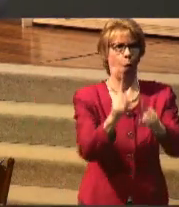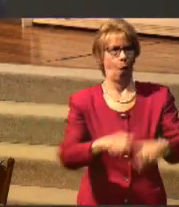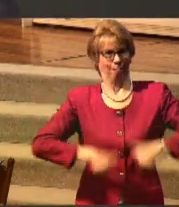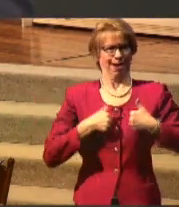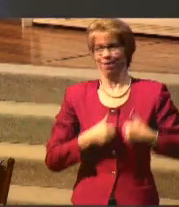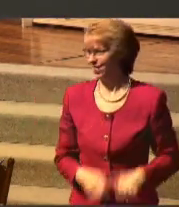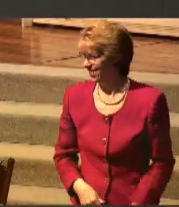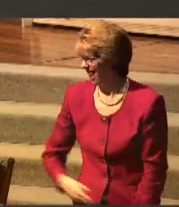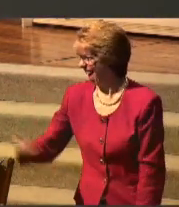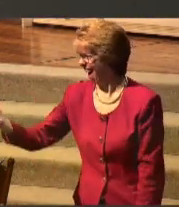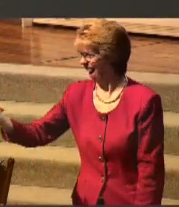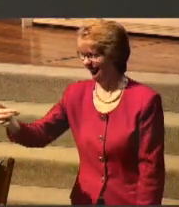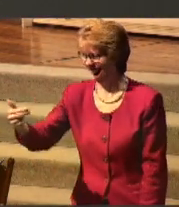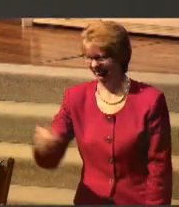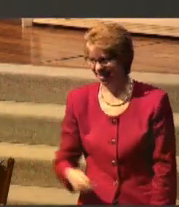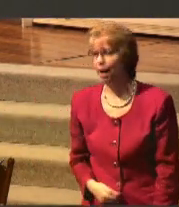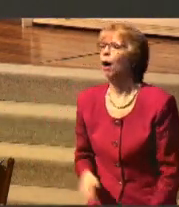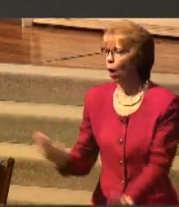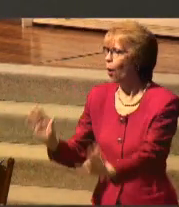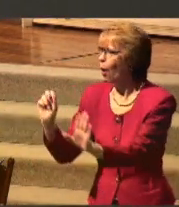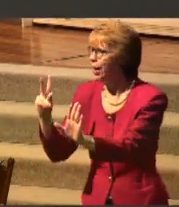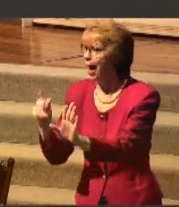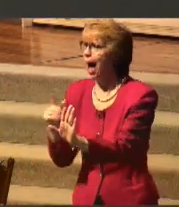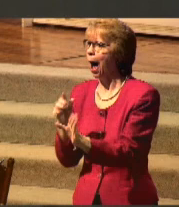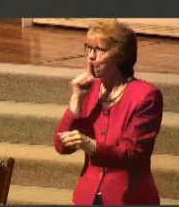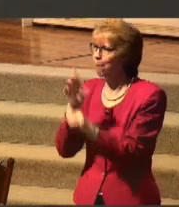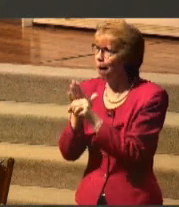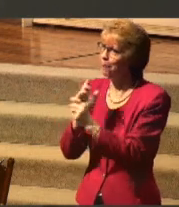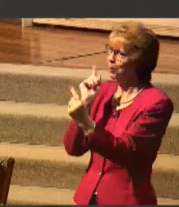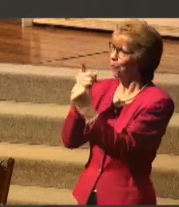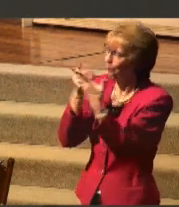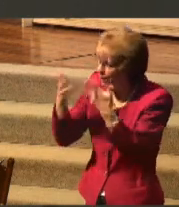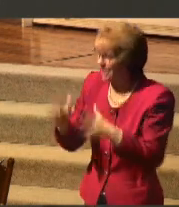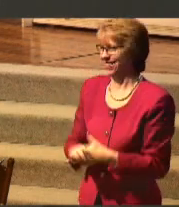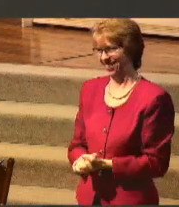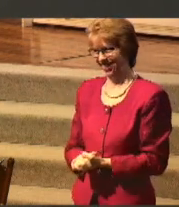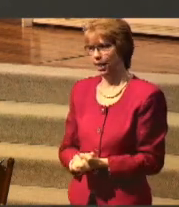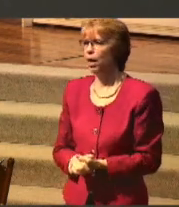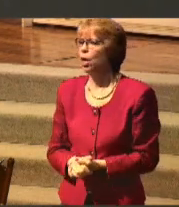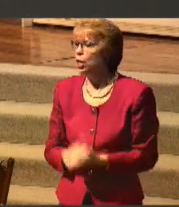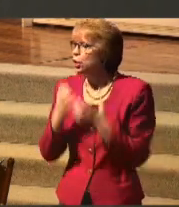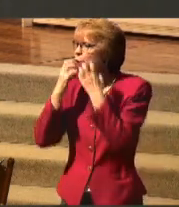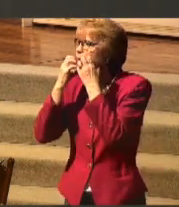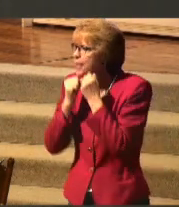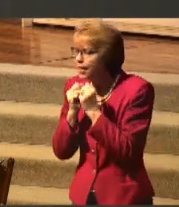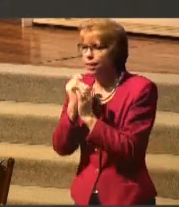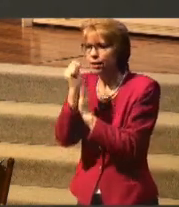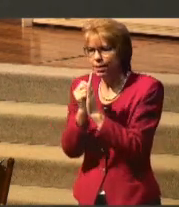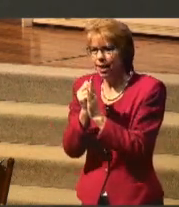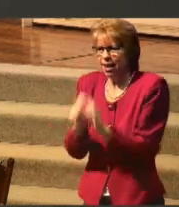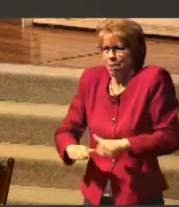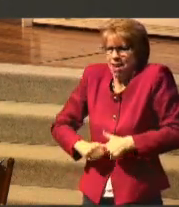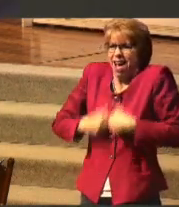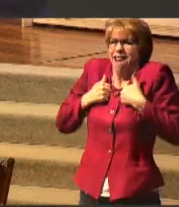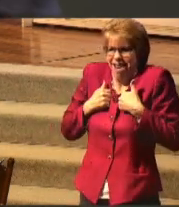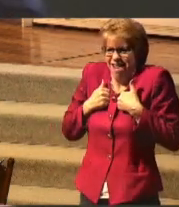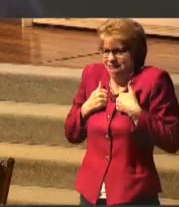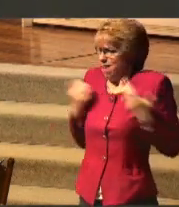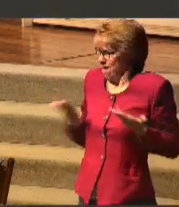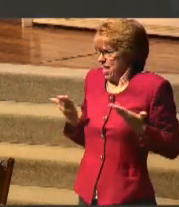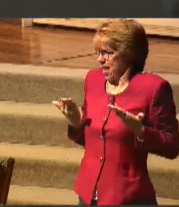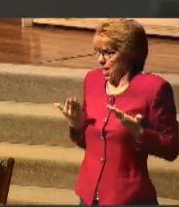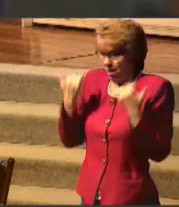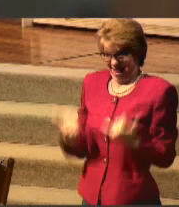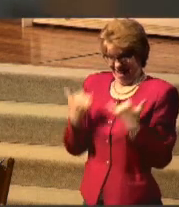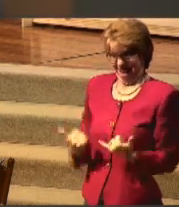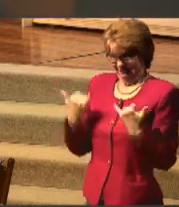at it. I'll get there, okay? I promise. Cherish time and live. Live in the moment. Hey, you know